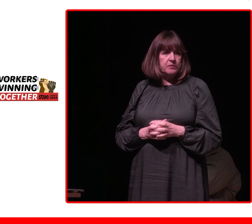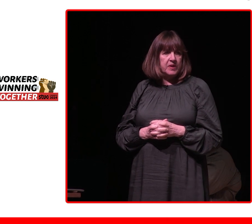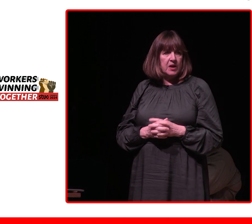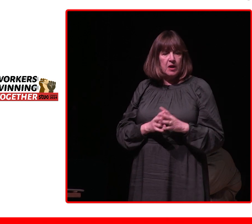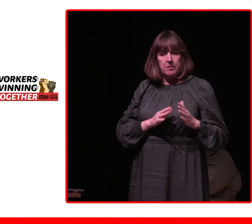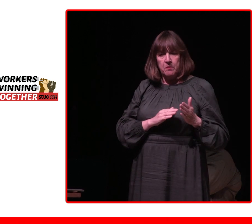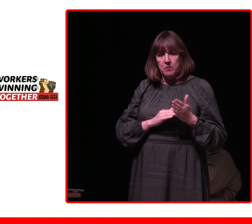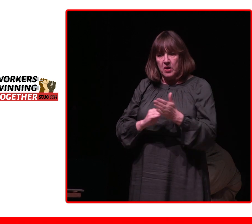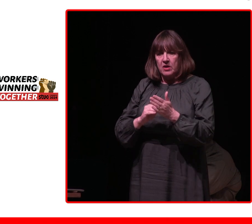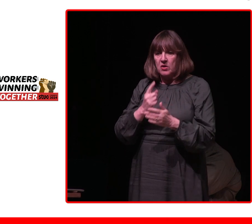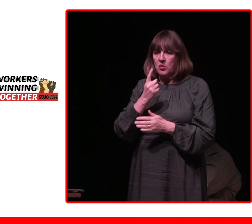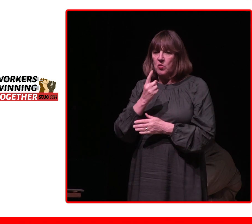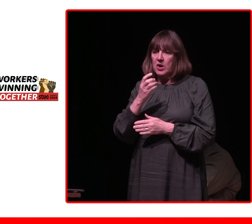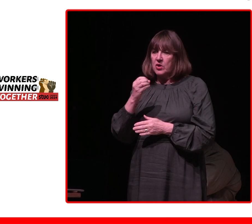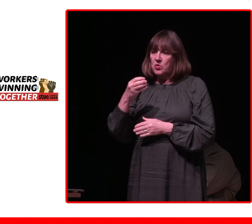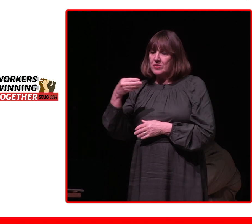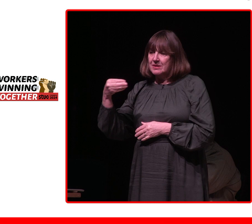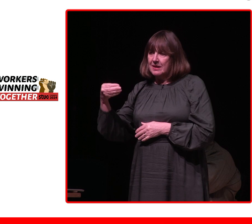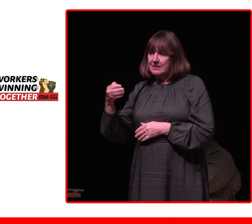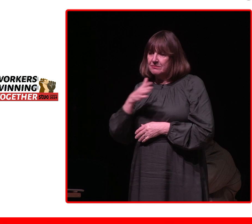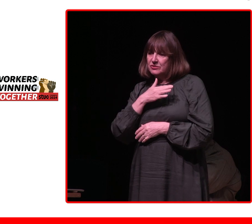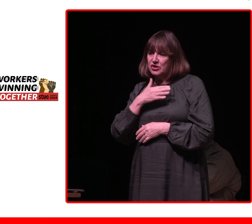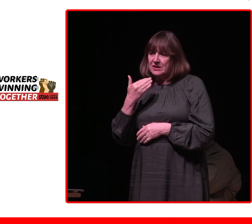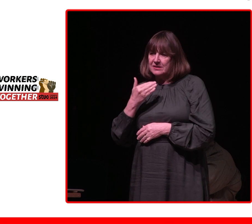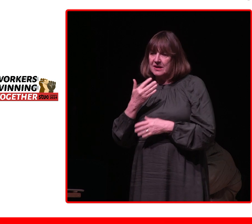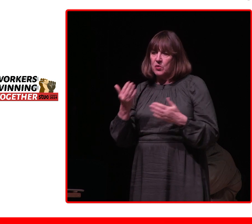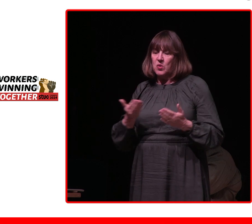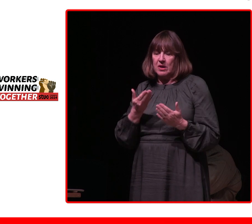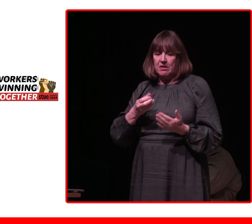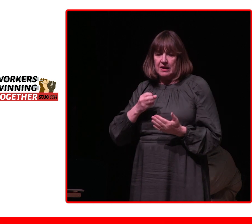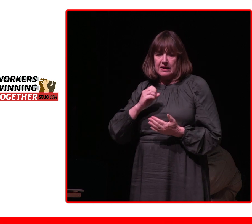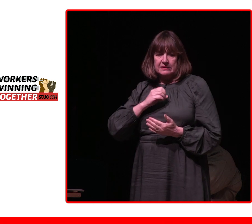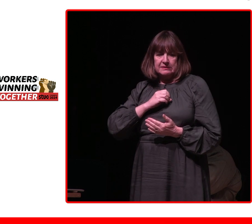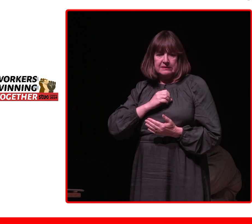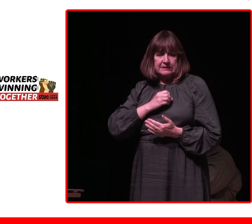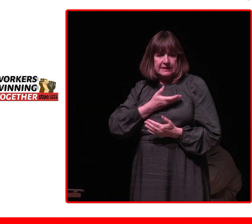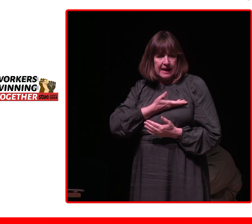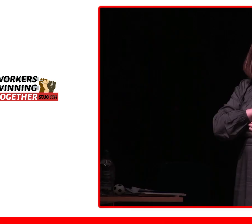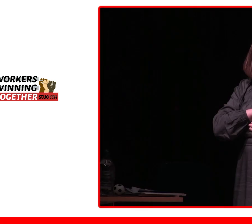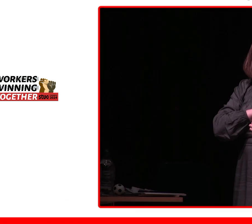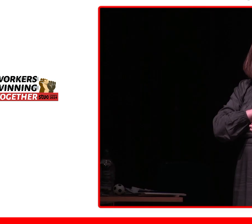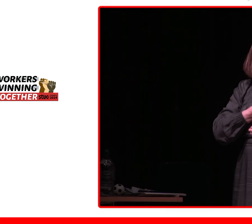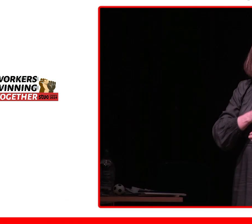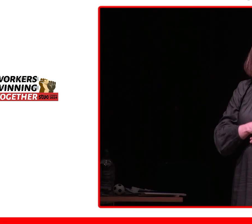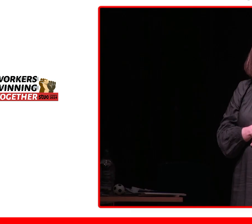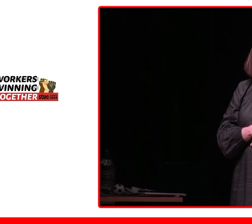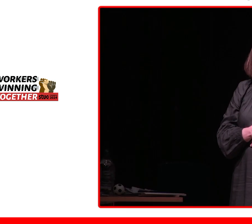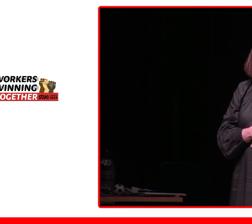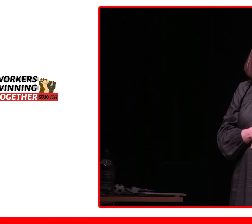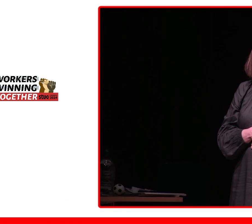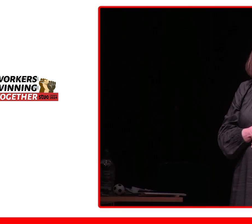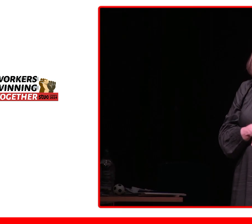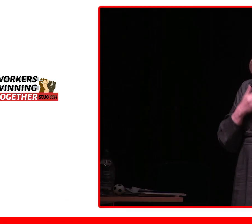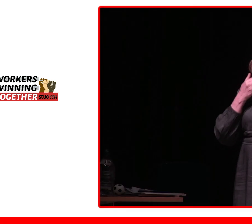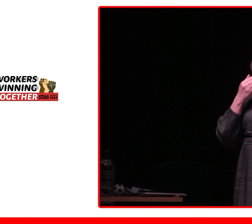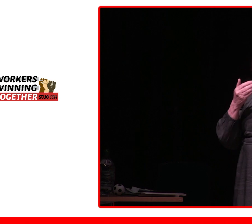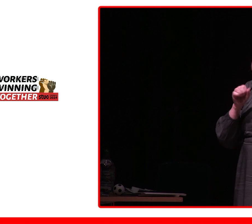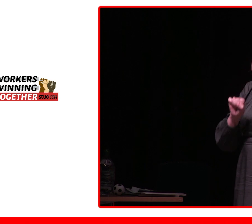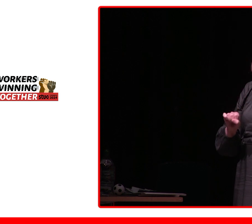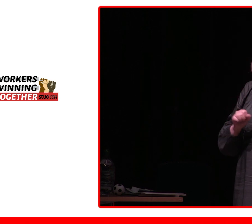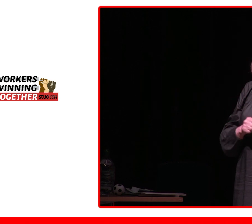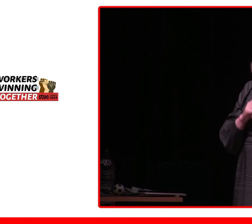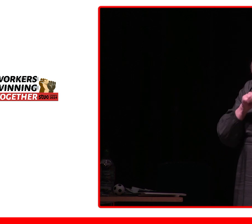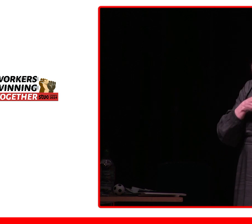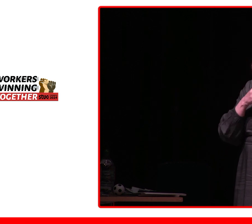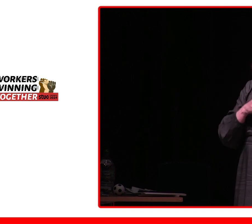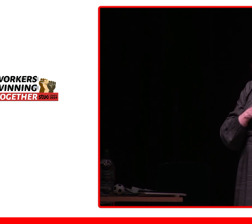of motion 109, Genocide in Gaza, Dundee Trade Union Council. Thanks, Chair. Jim